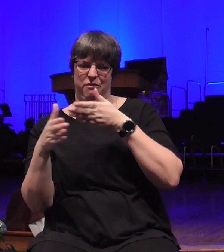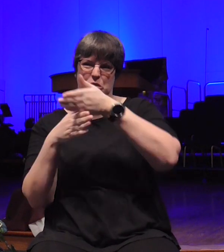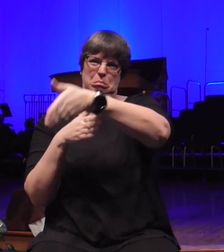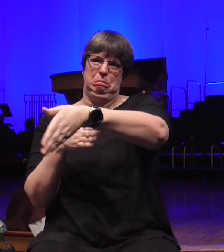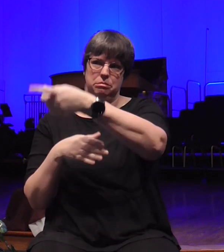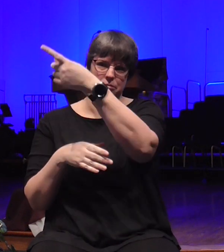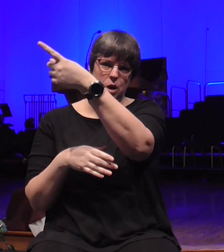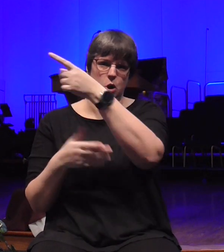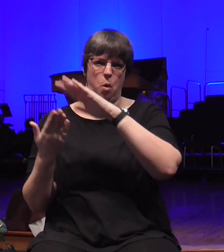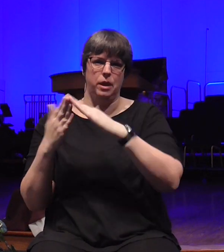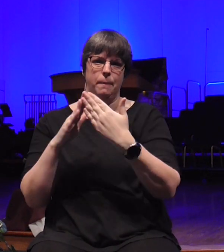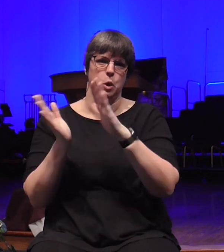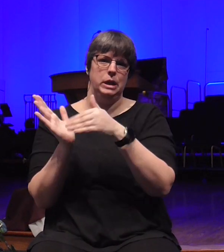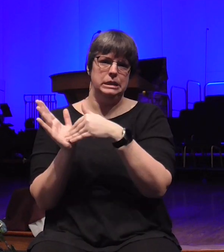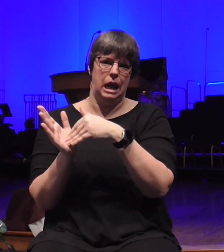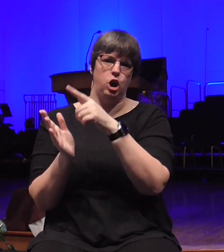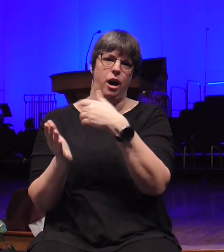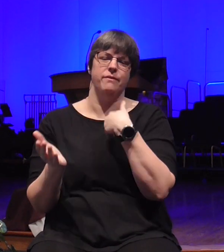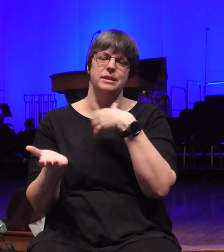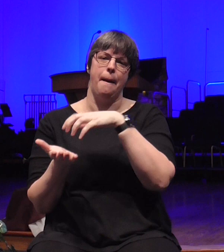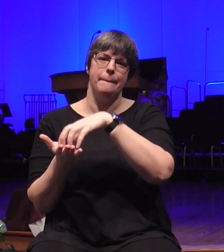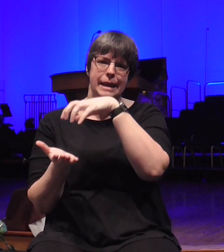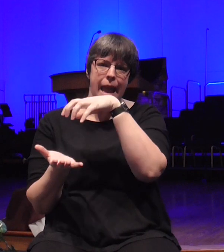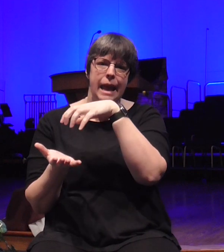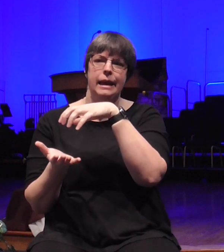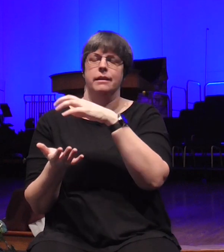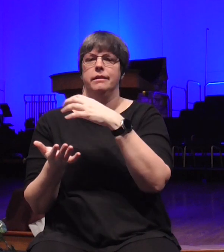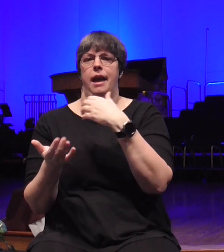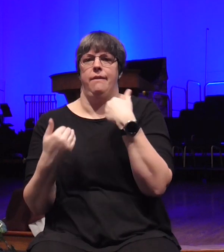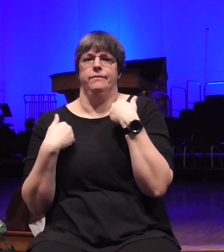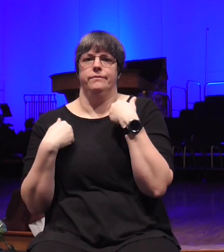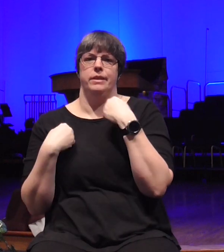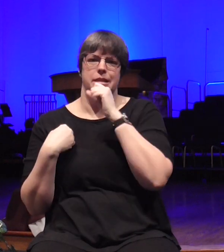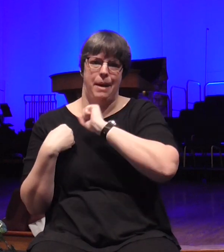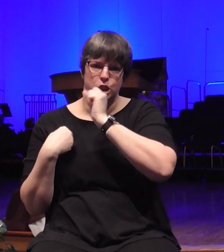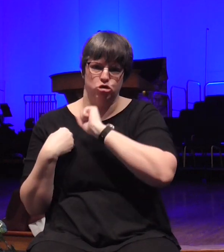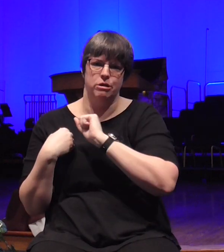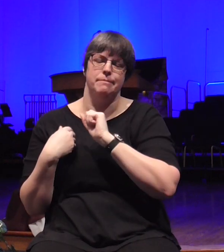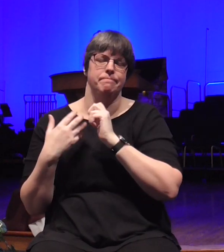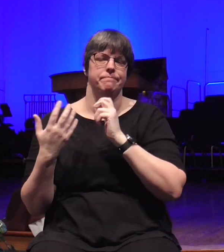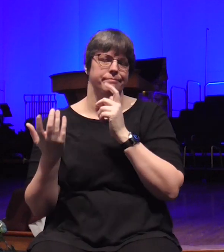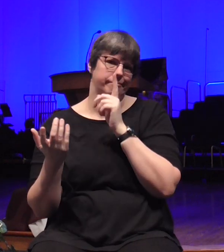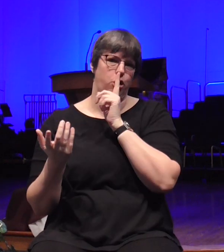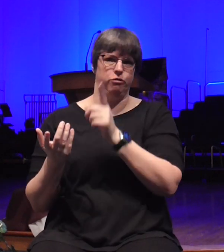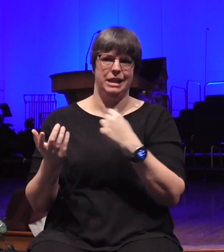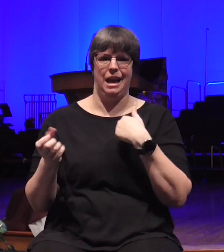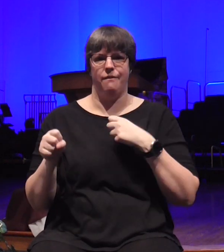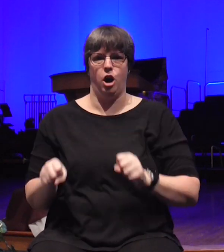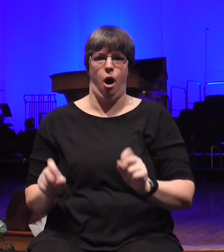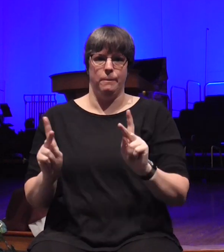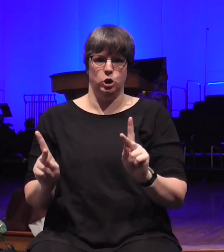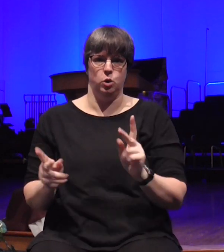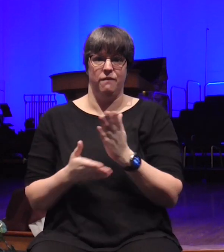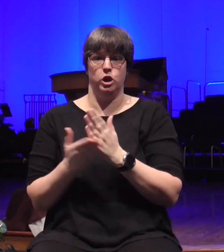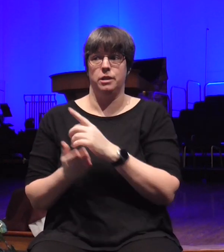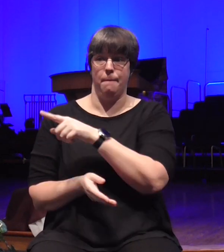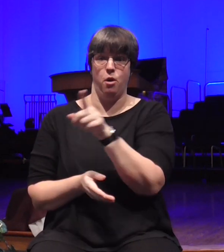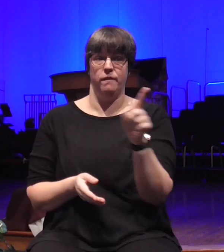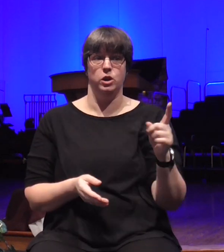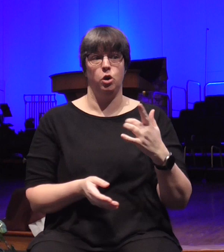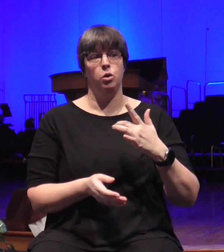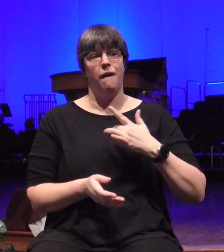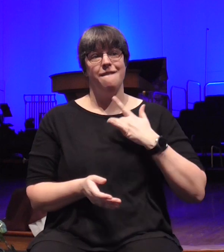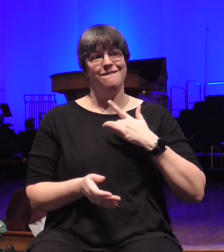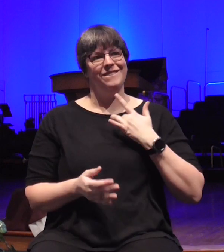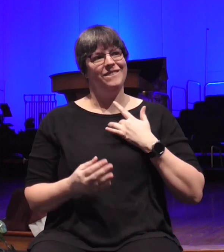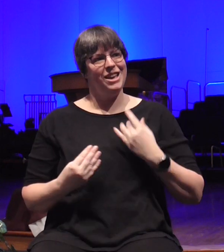going to go over to the community center and have some cake and ice cream and acknowledge some of these people some more. And maybe this will be an opportunity for some of you who might feel the